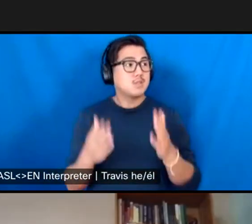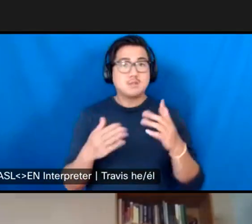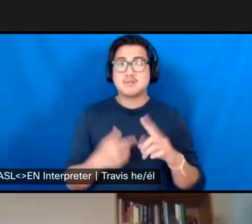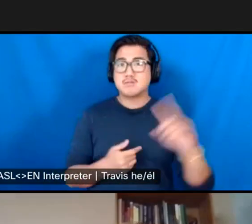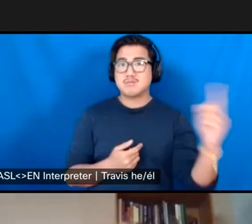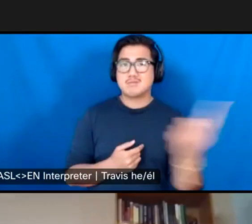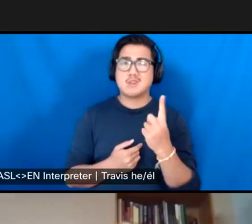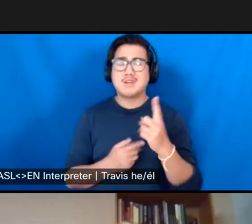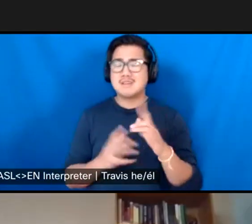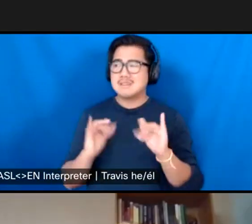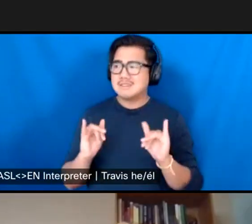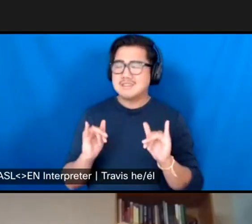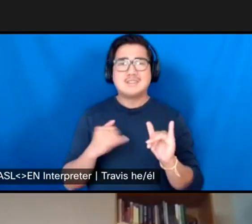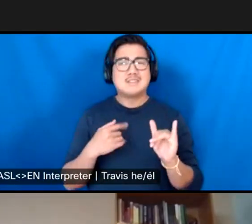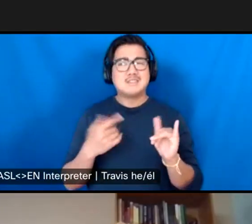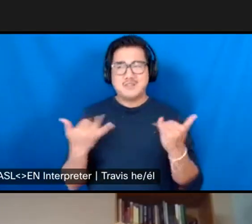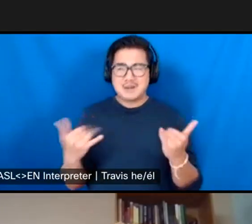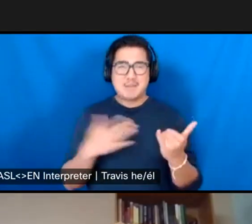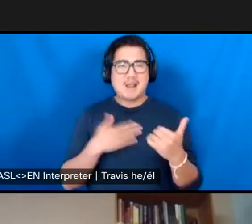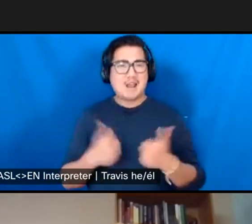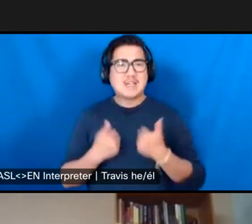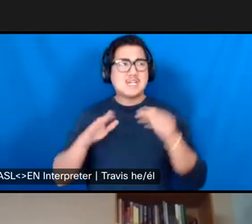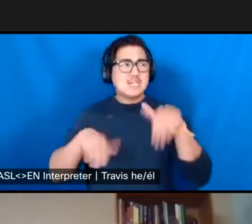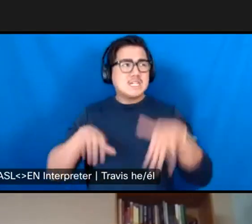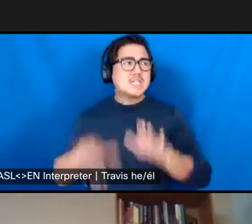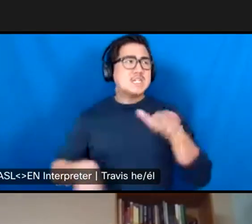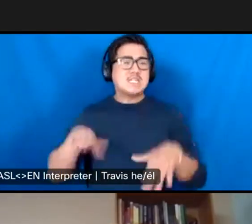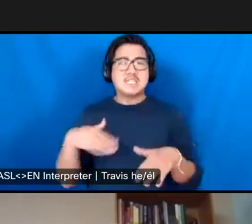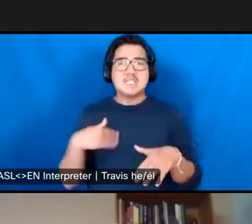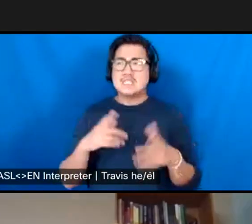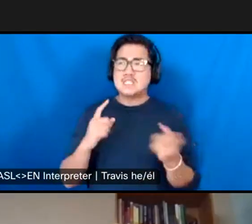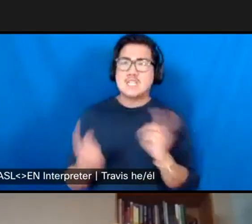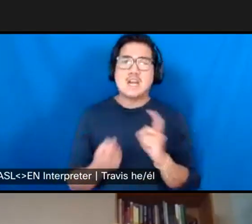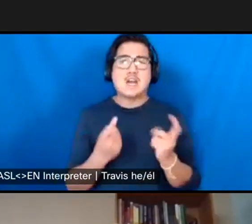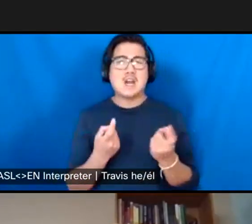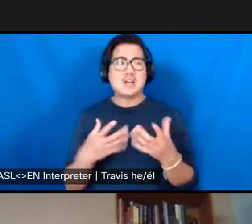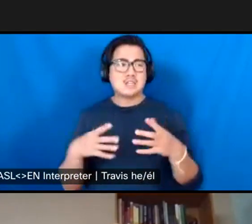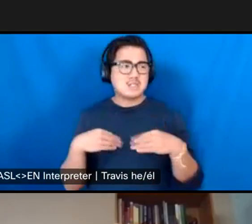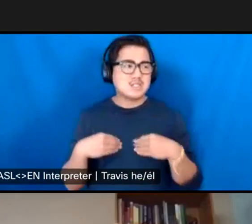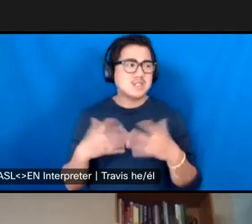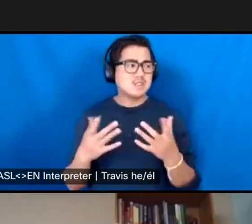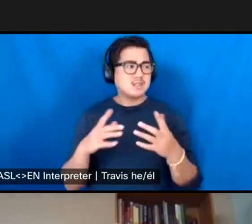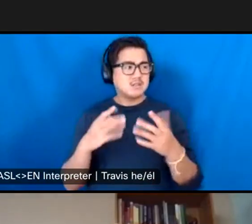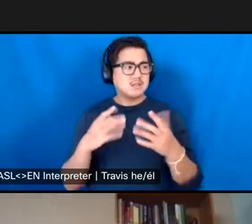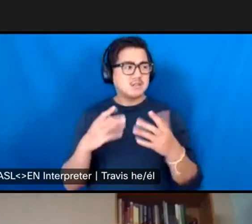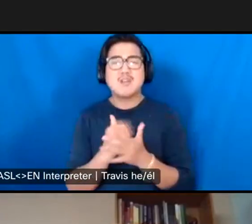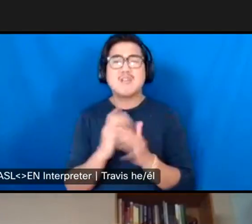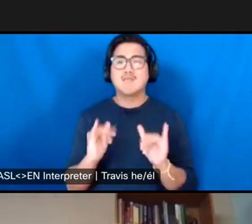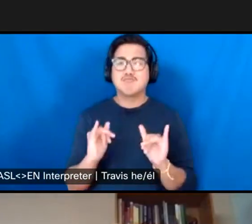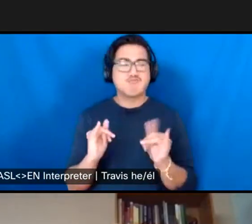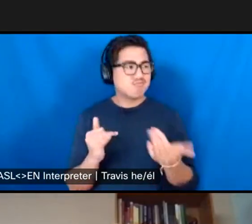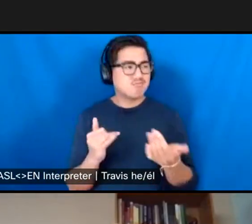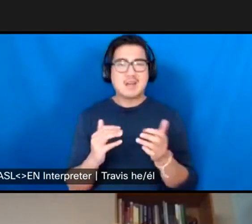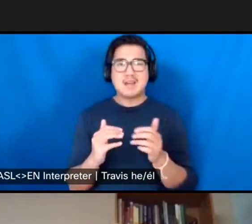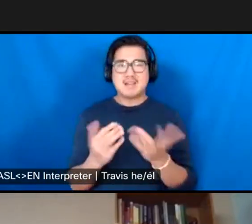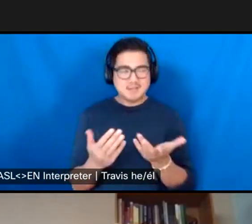change and I need more, then we begin to talk about who is around you that will support this journey with you. Who do